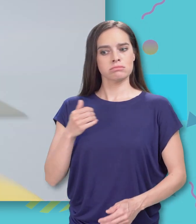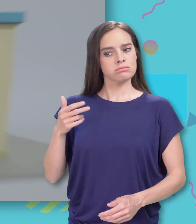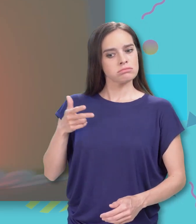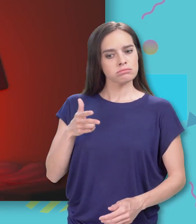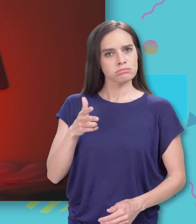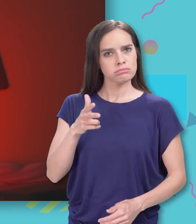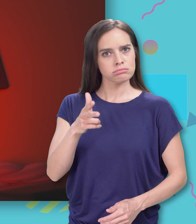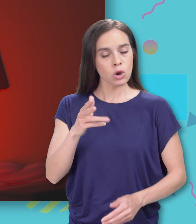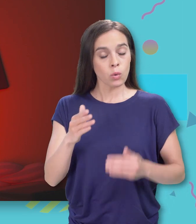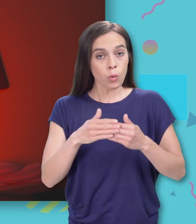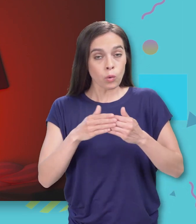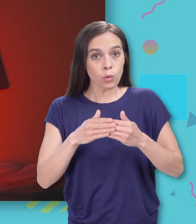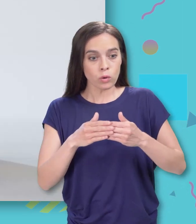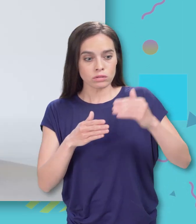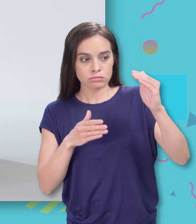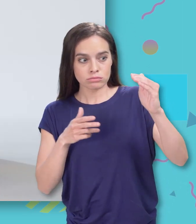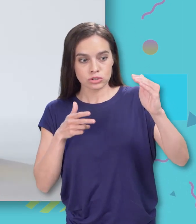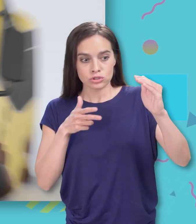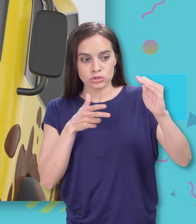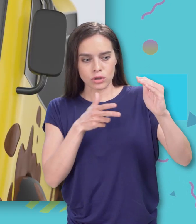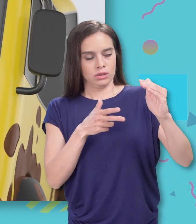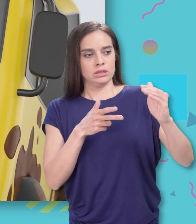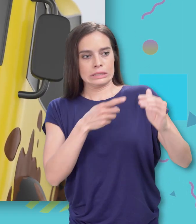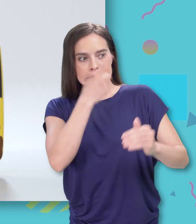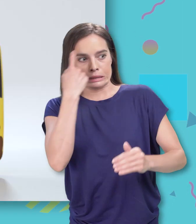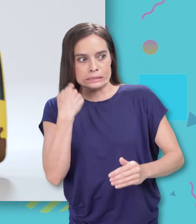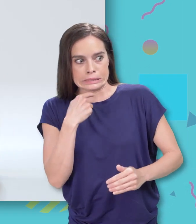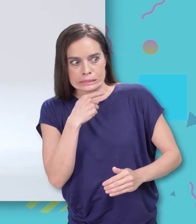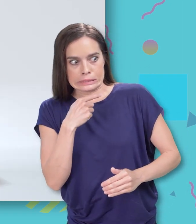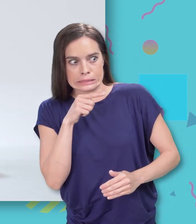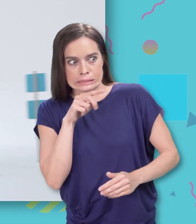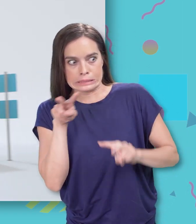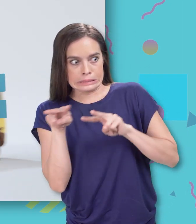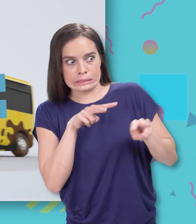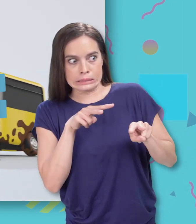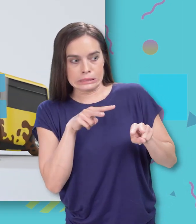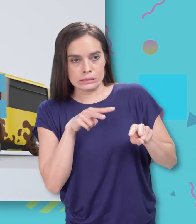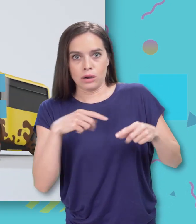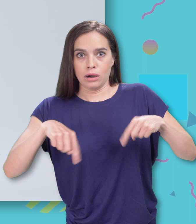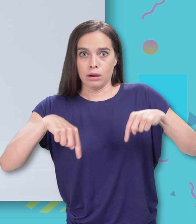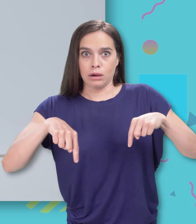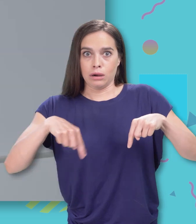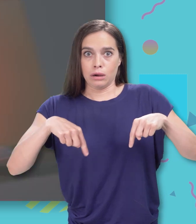shine. But the car wash looks so scary and loud. Buster is so scared.